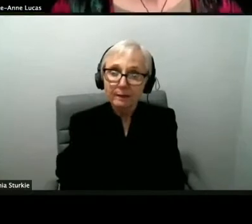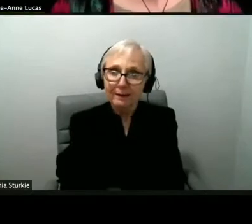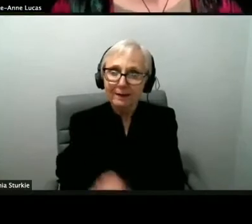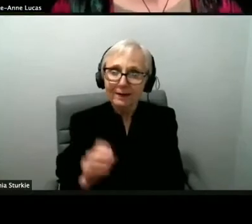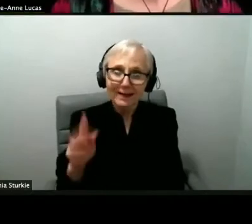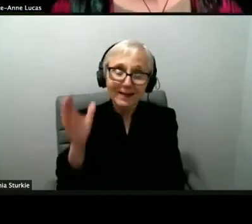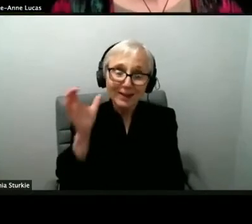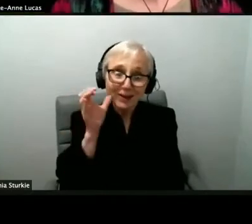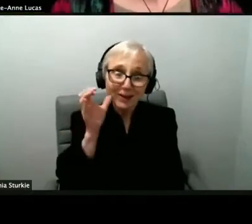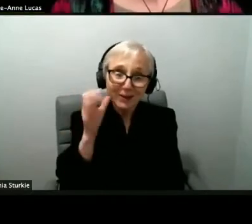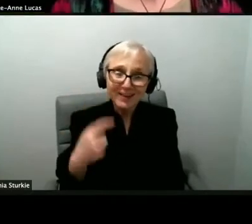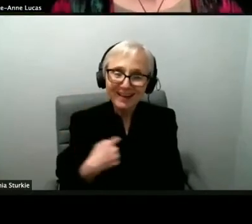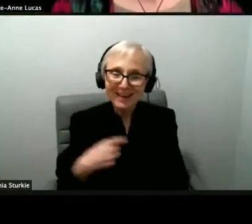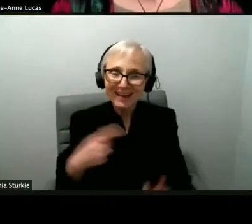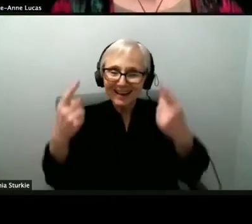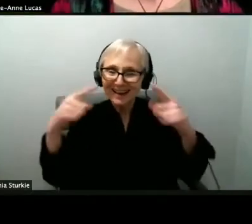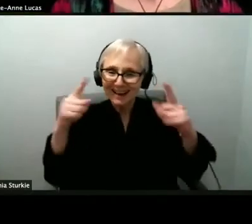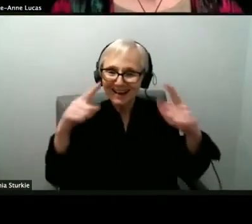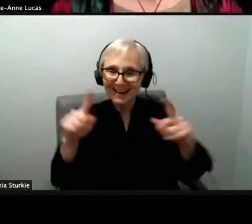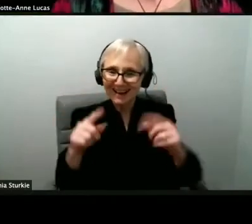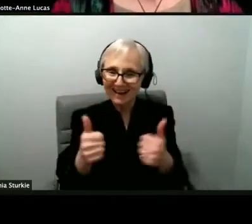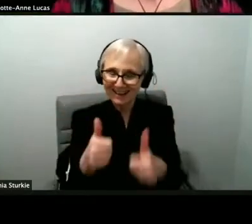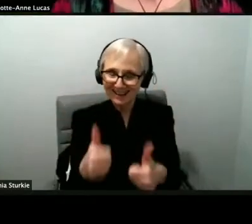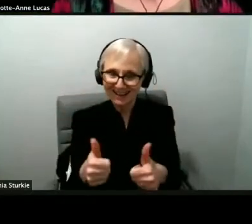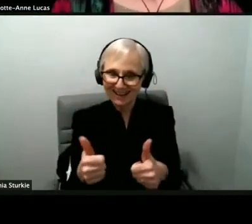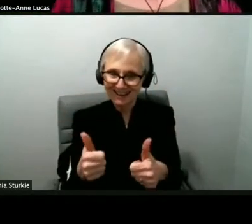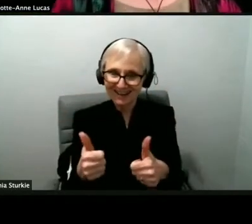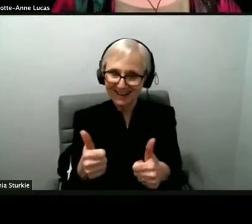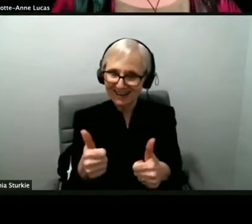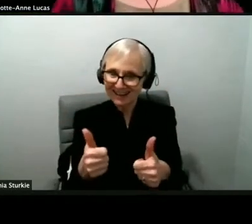Okay, can you hear me? Okay? You did it. Yes. Okay.